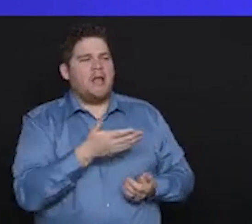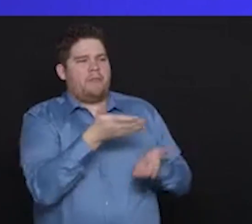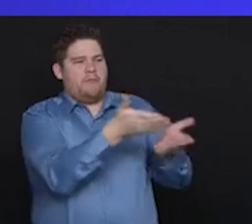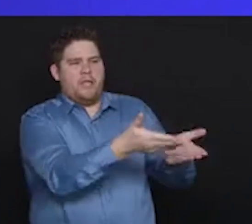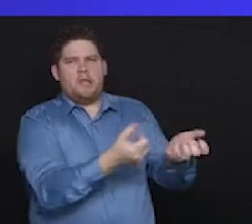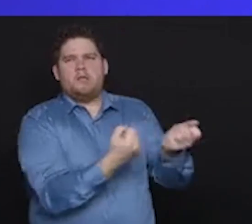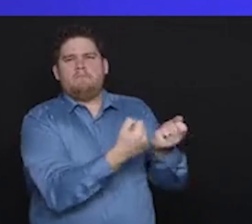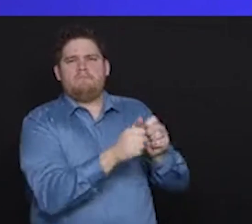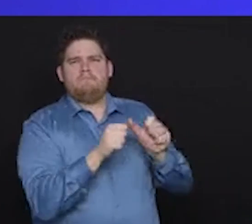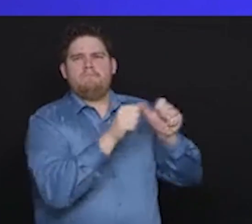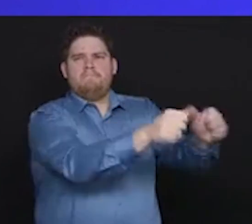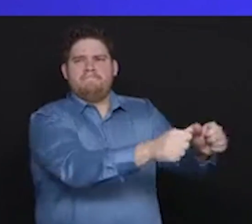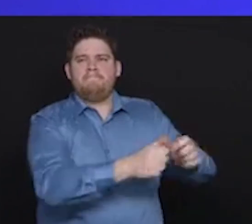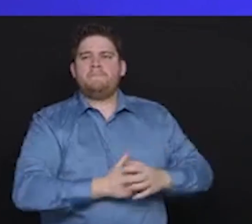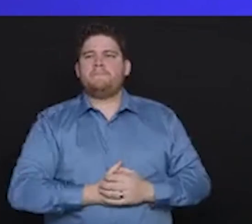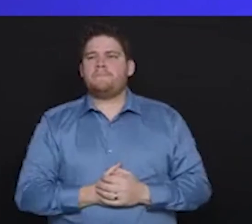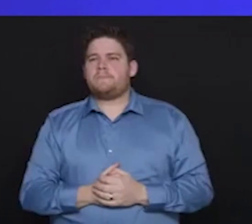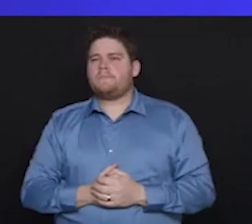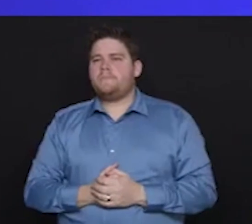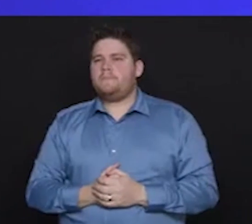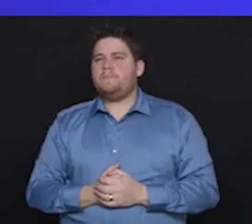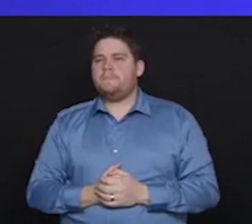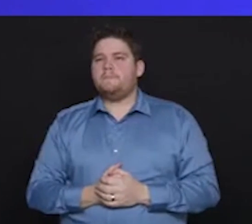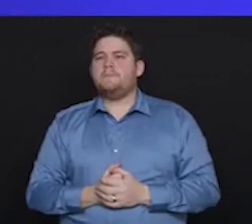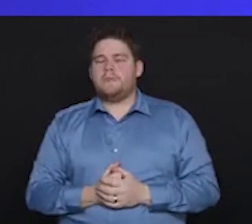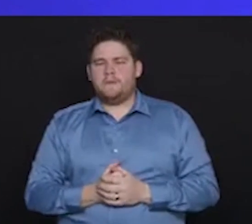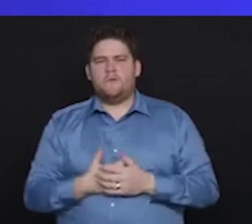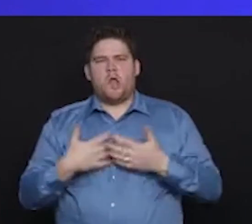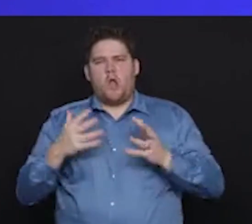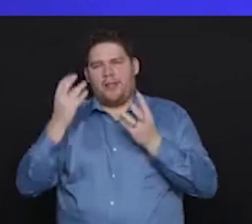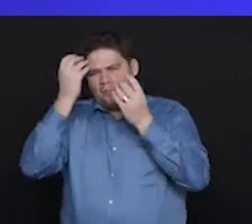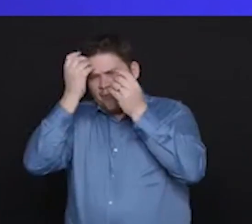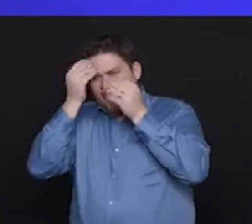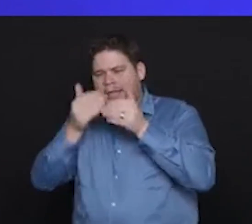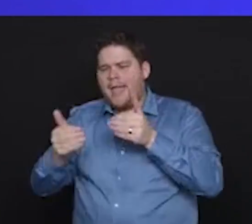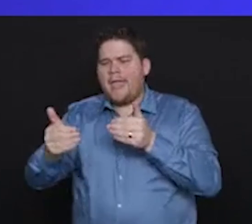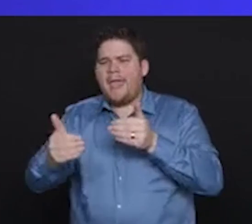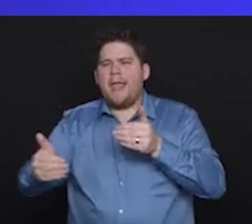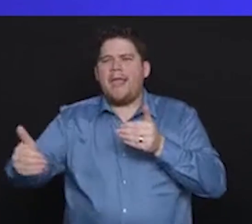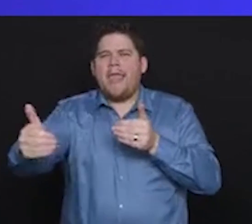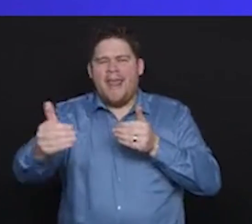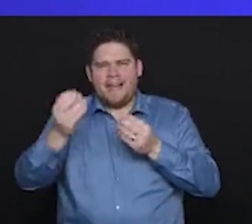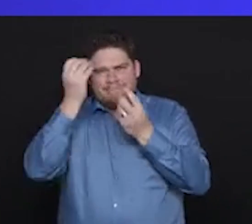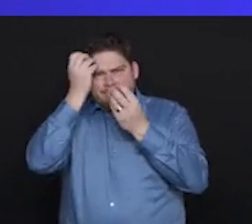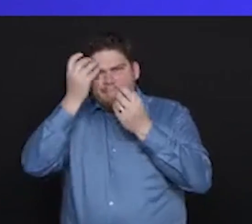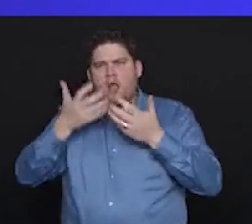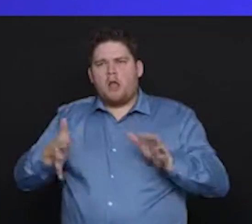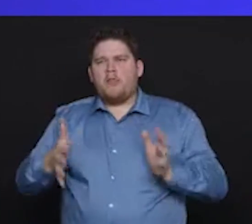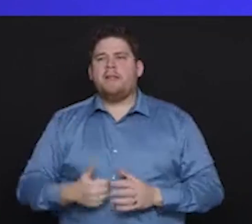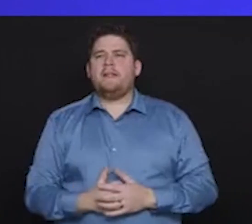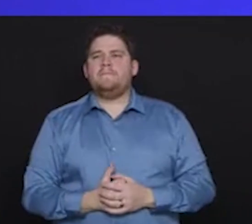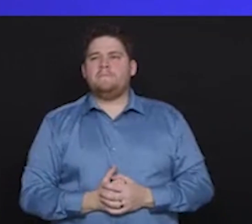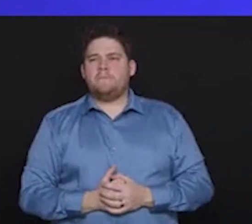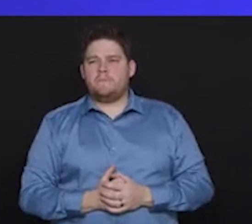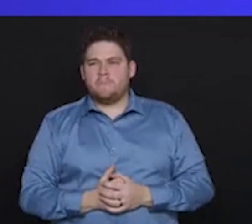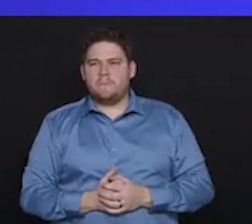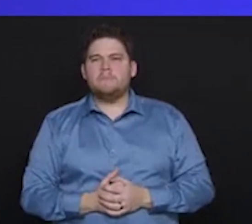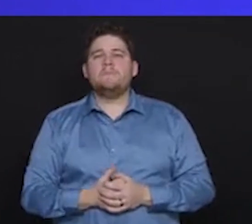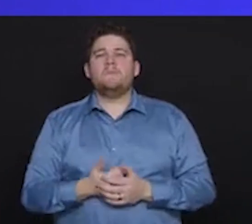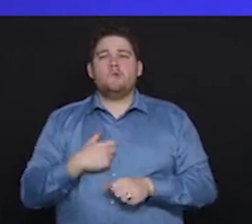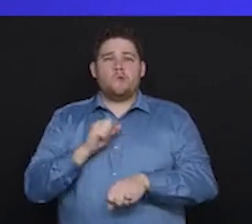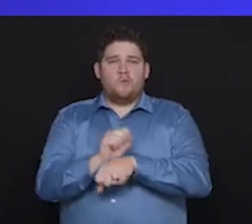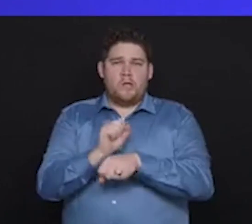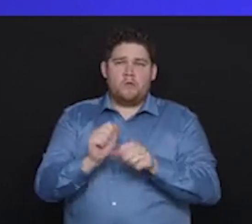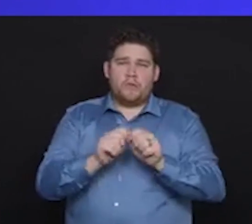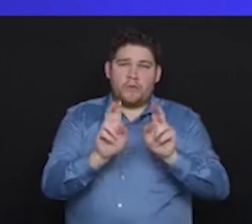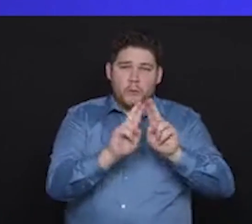probably the most important thing is that we've engaged across the health sector. All of the unions have been involved, those people who are working in critical